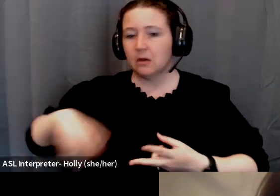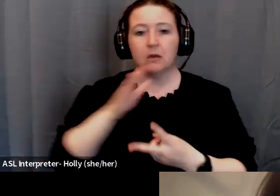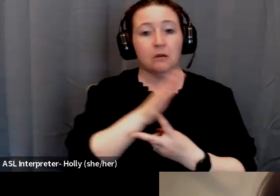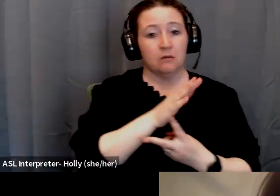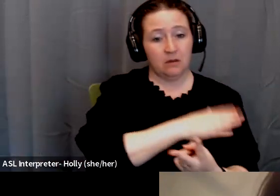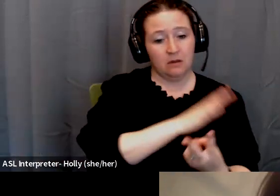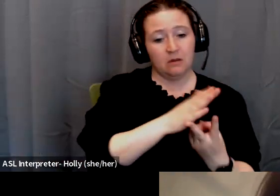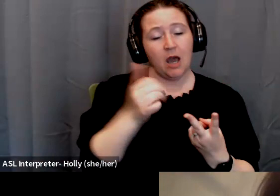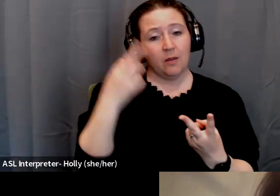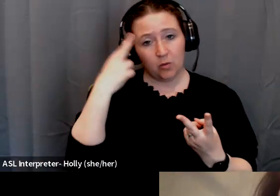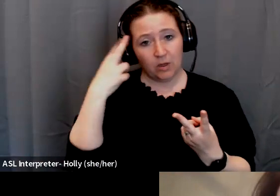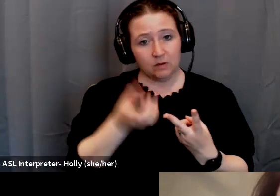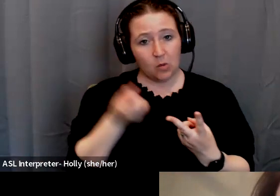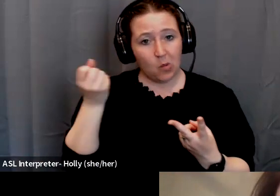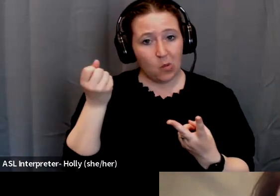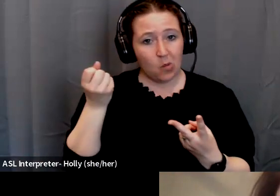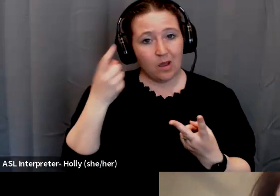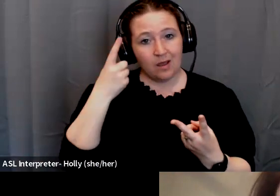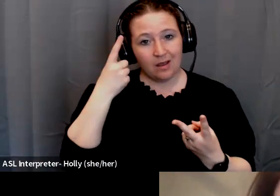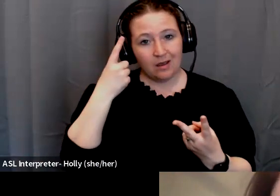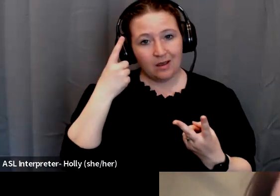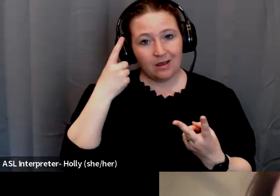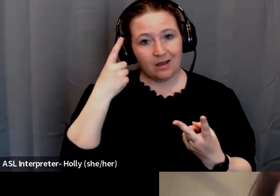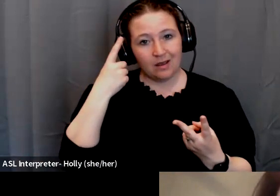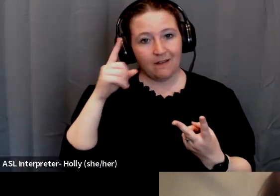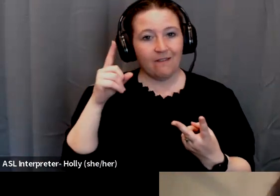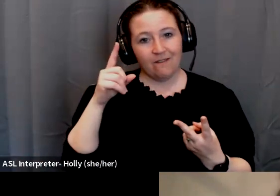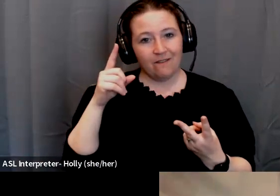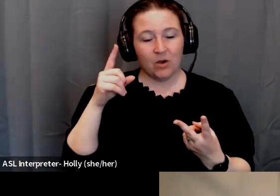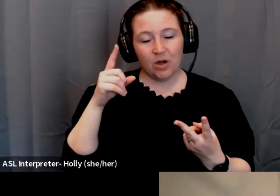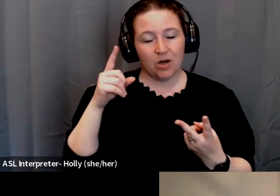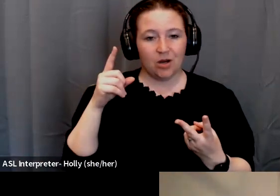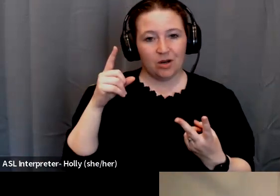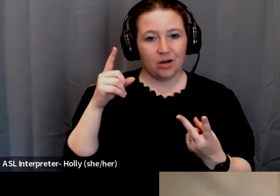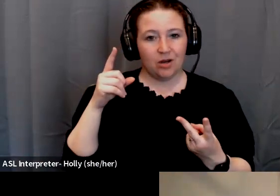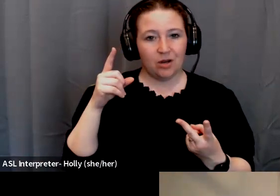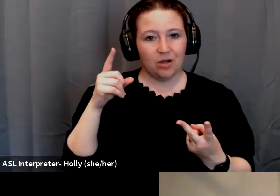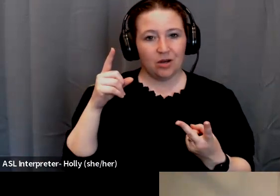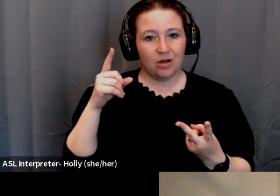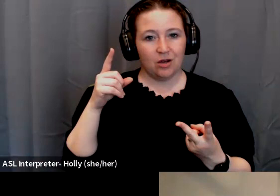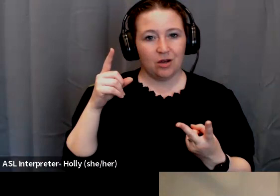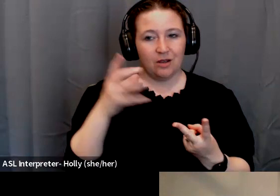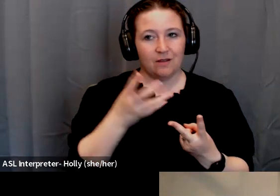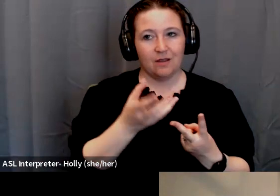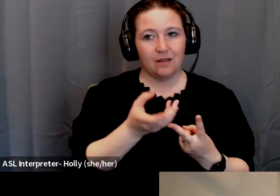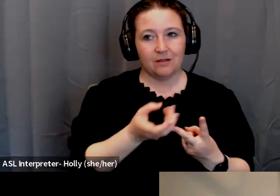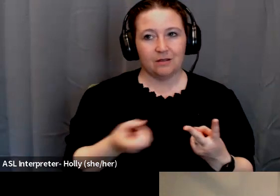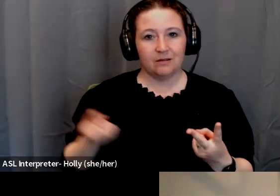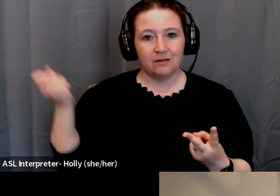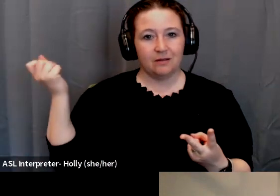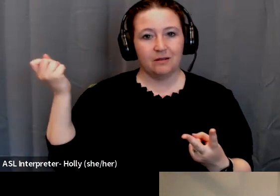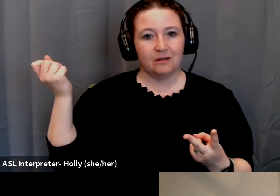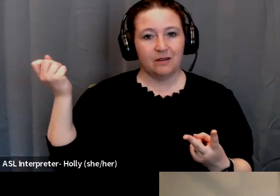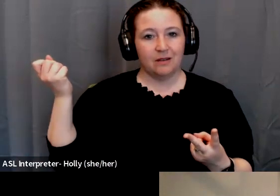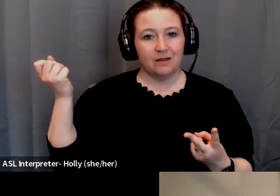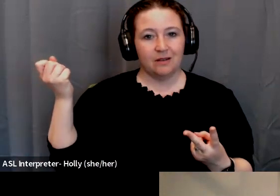issues get tabled is it's a way to place something in a lot of organizations, as a place to just put them so you don't